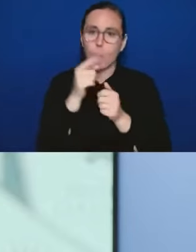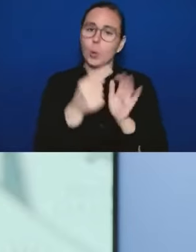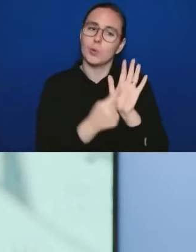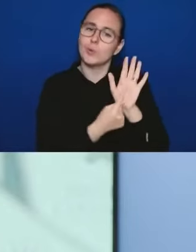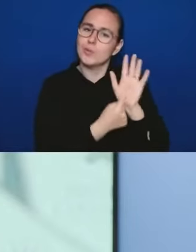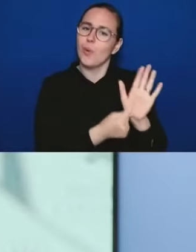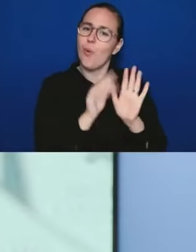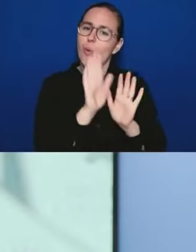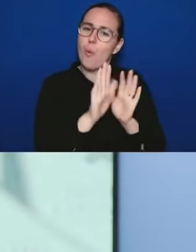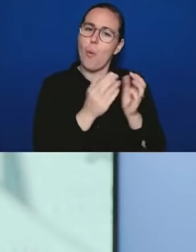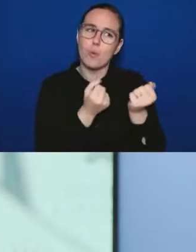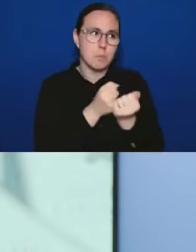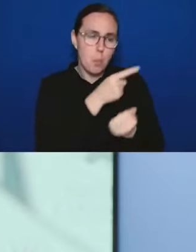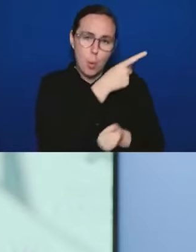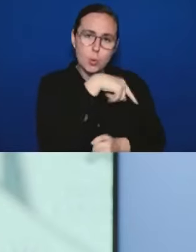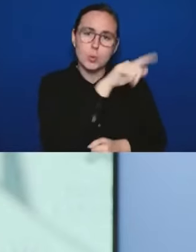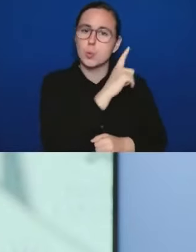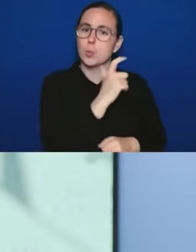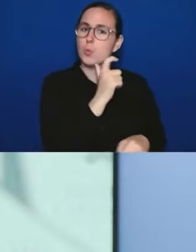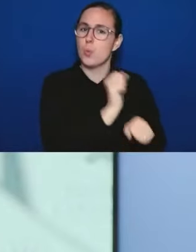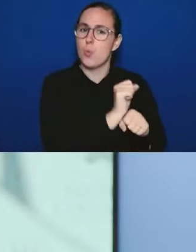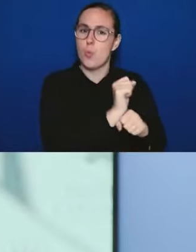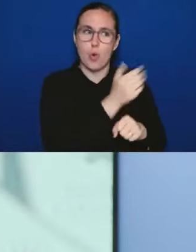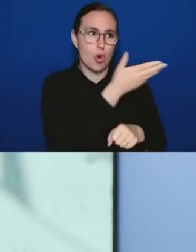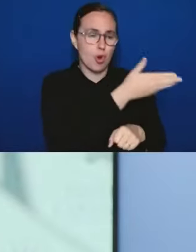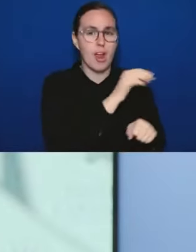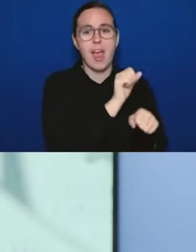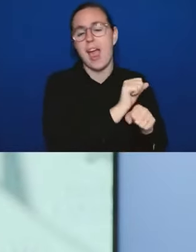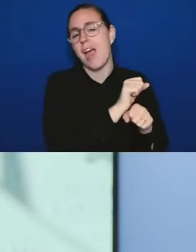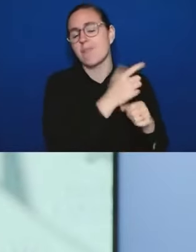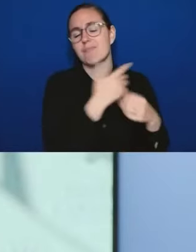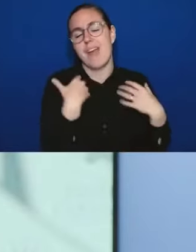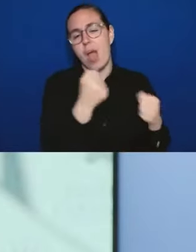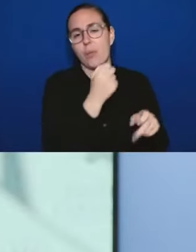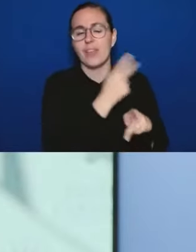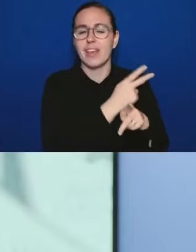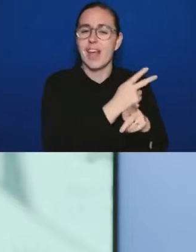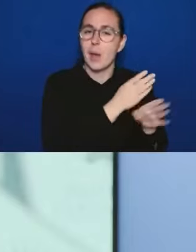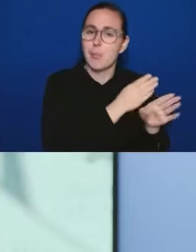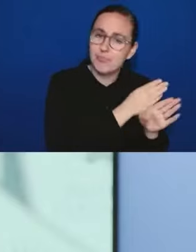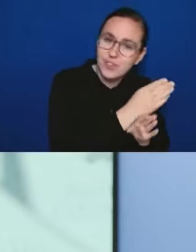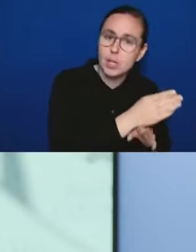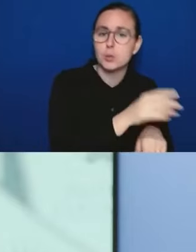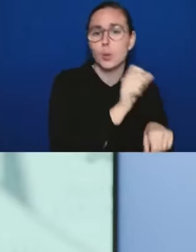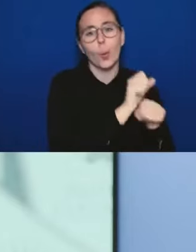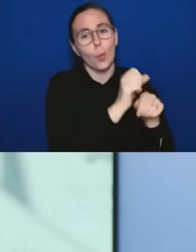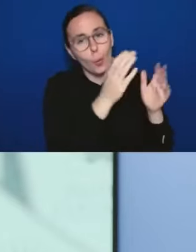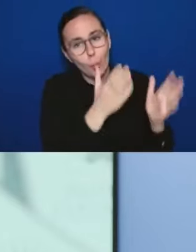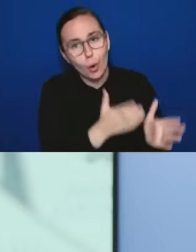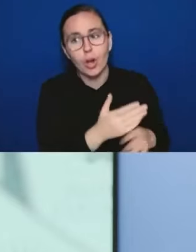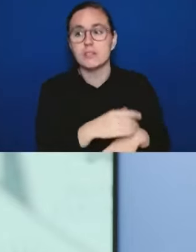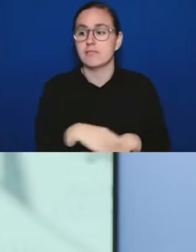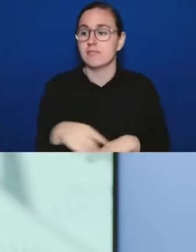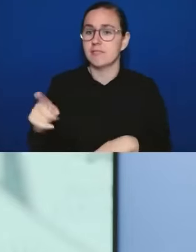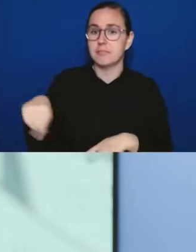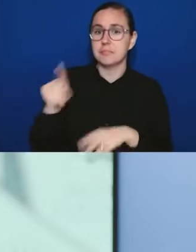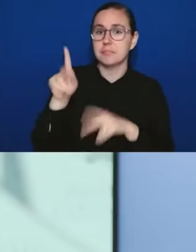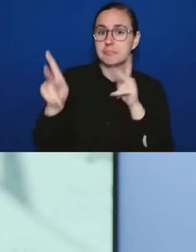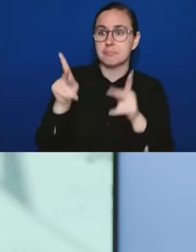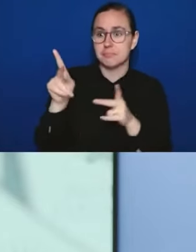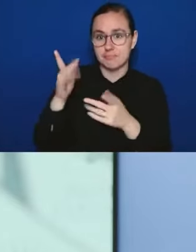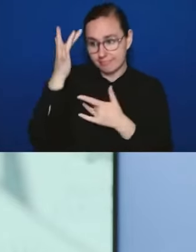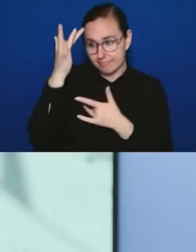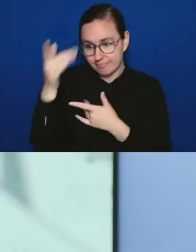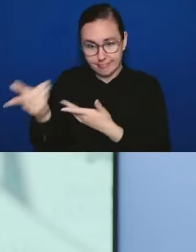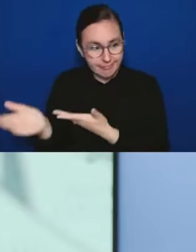professionals, of patients, those that you know and those that you will never meet, but who may depend on your efforts.